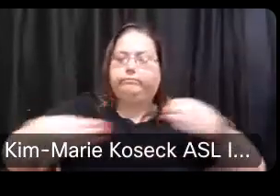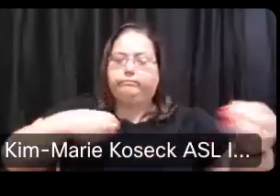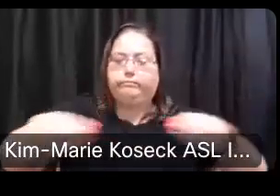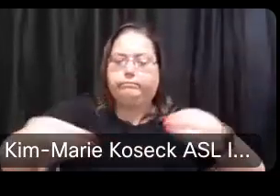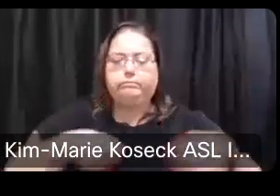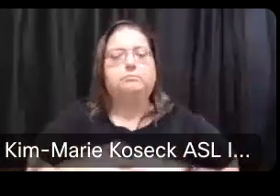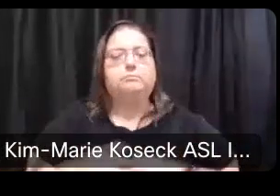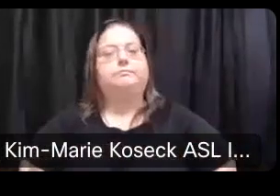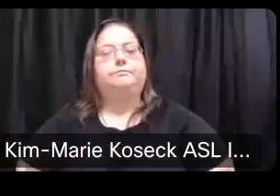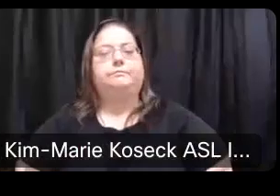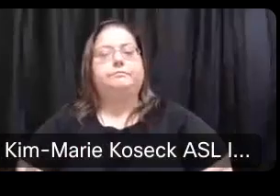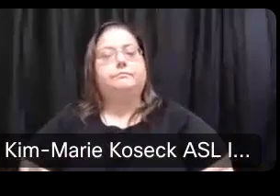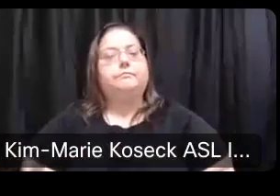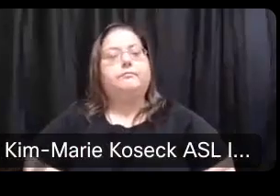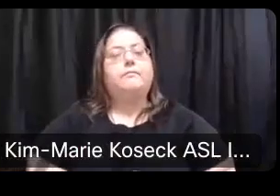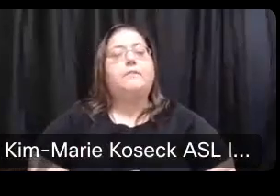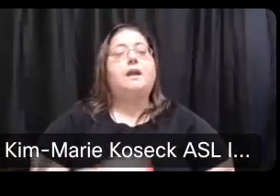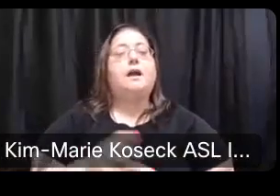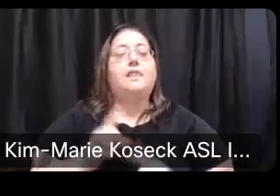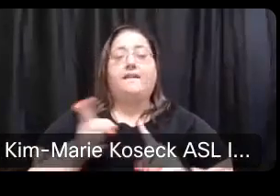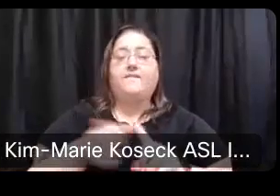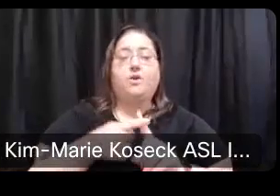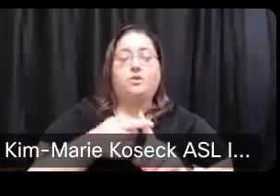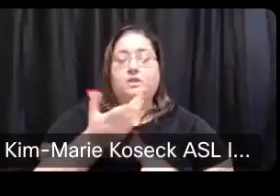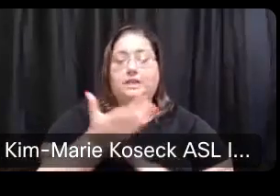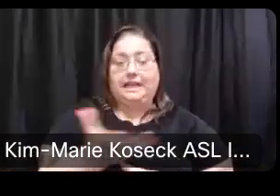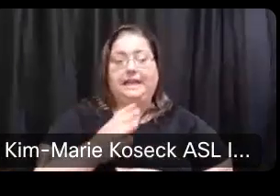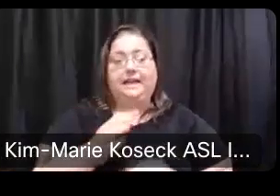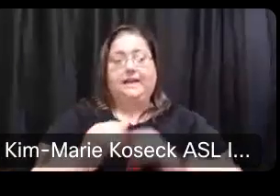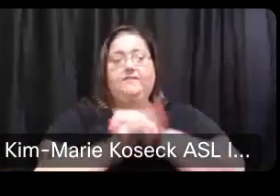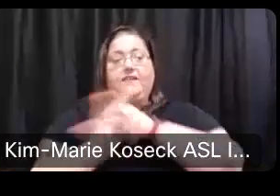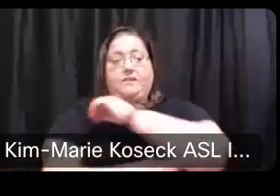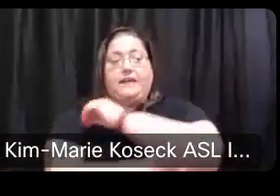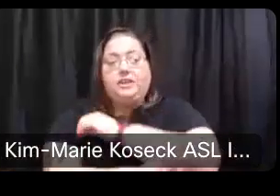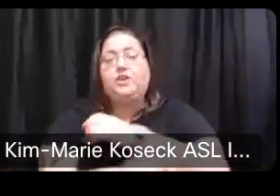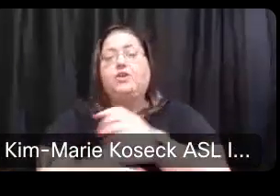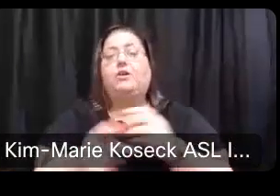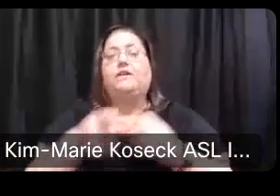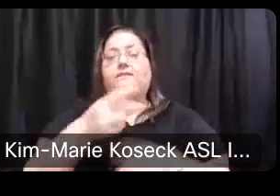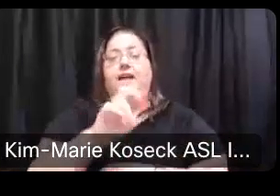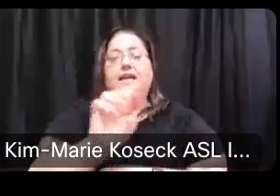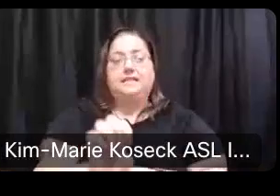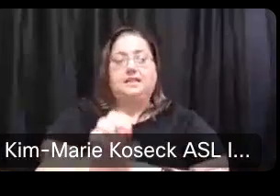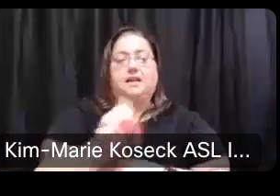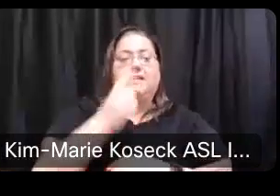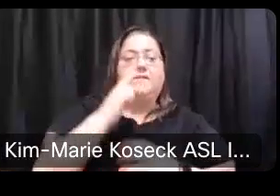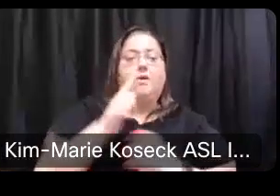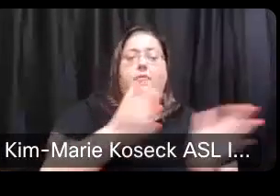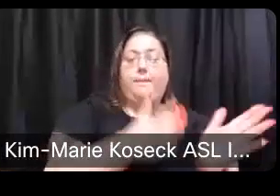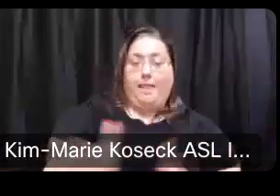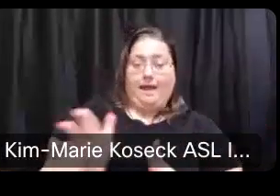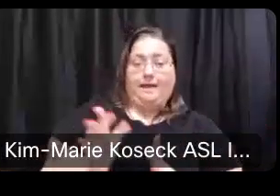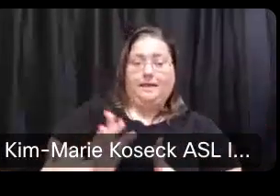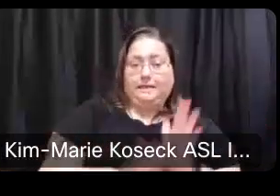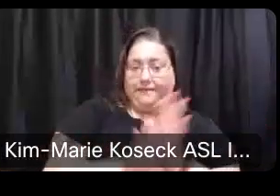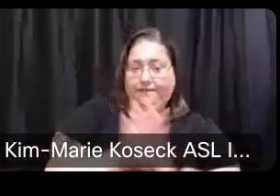Next slide. The first step, or foundational phase, of the New York State Adaptation and Resilience Plan